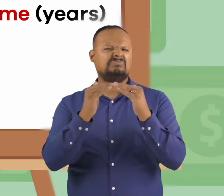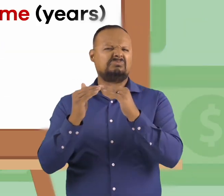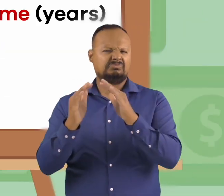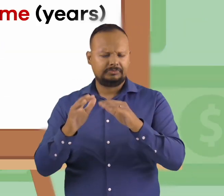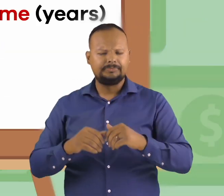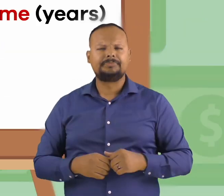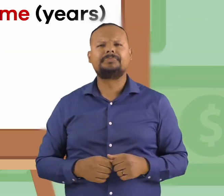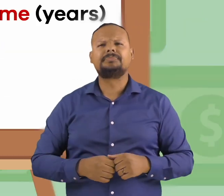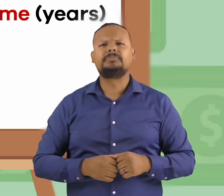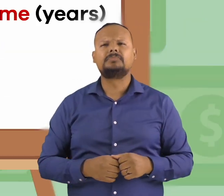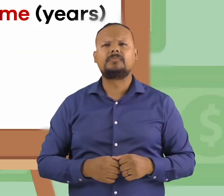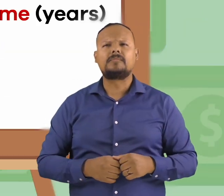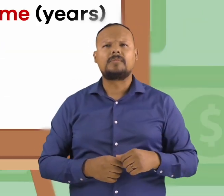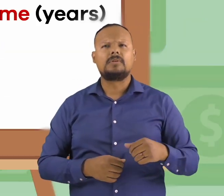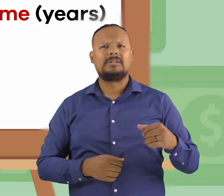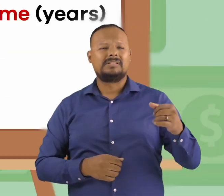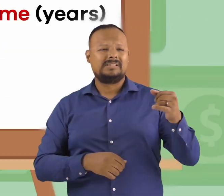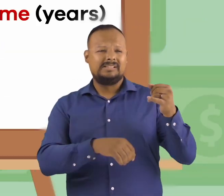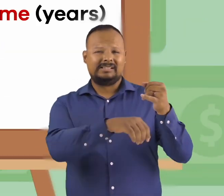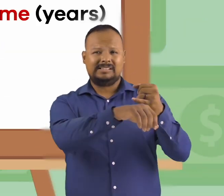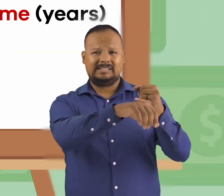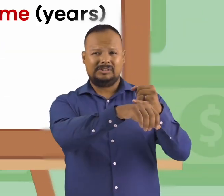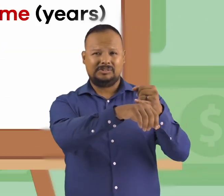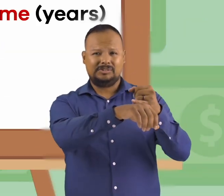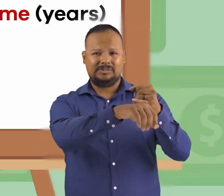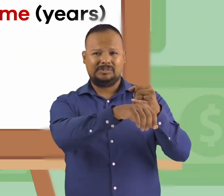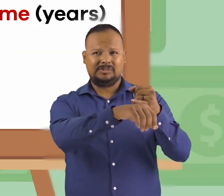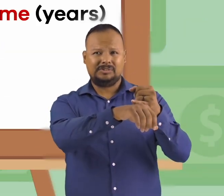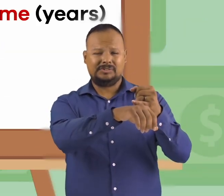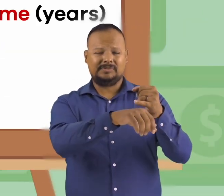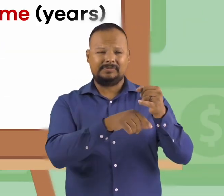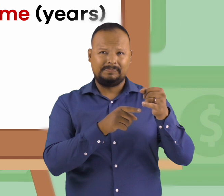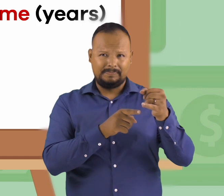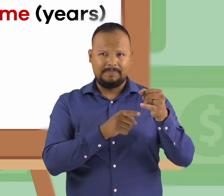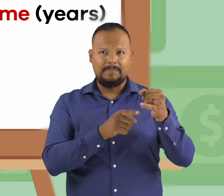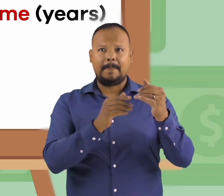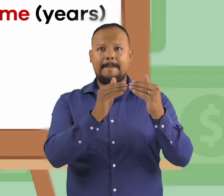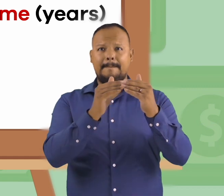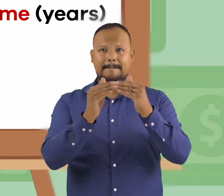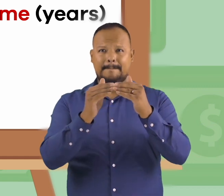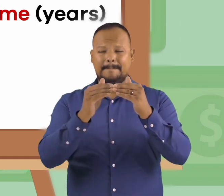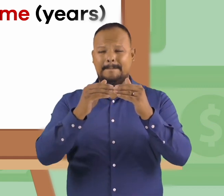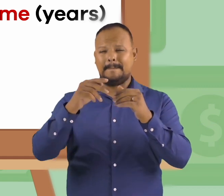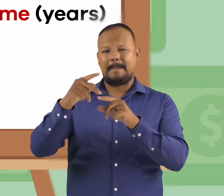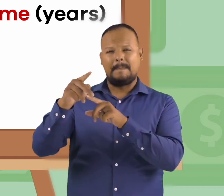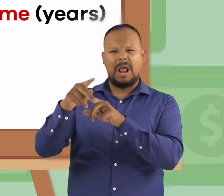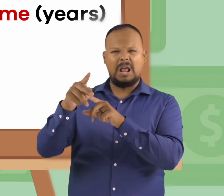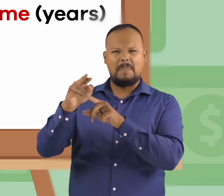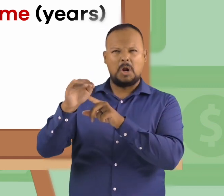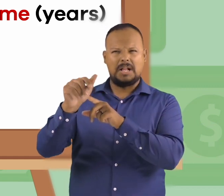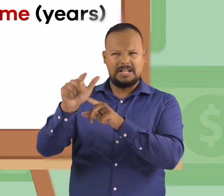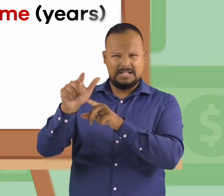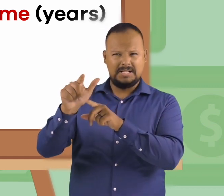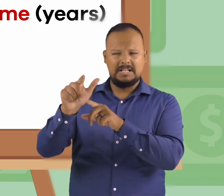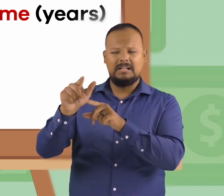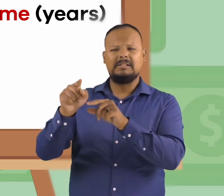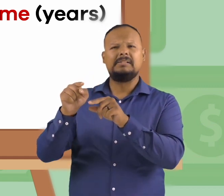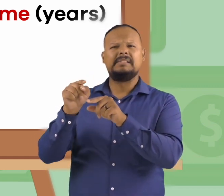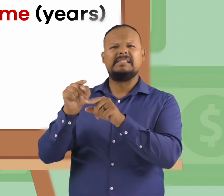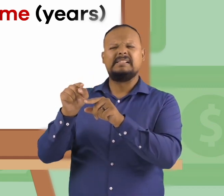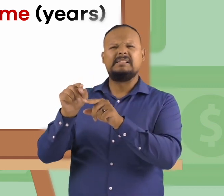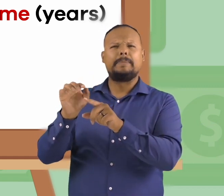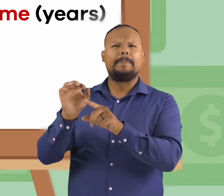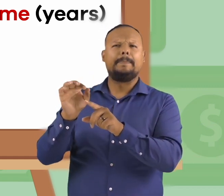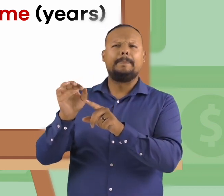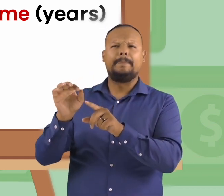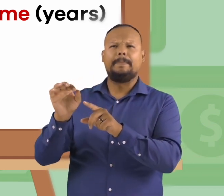Ok, now we are ready to use the equation. First, we know that the principal amount, or the